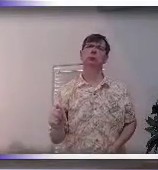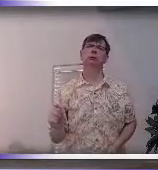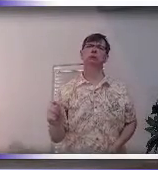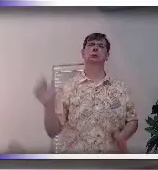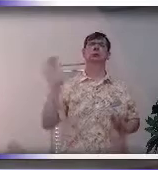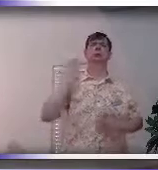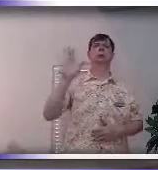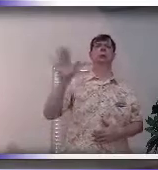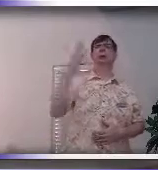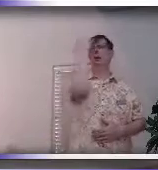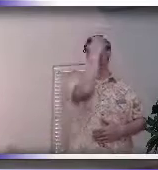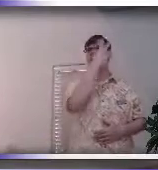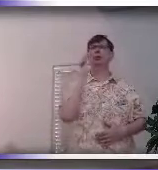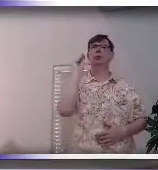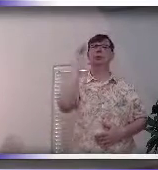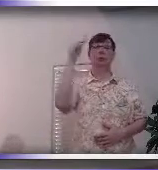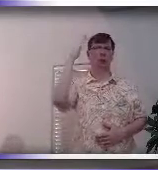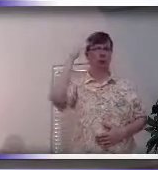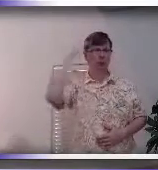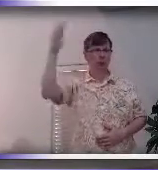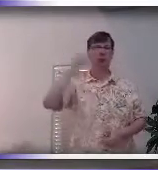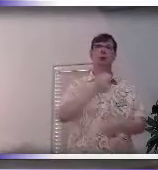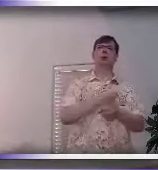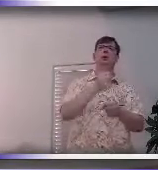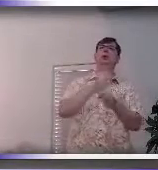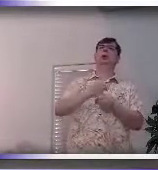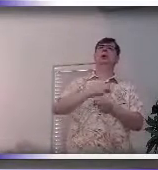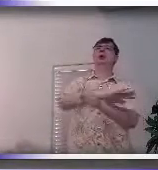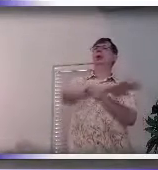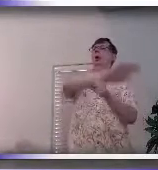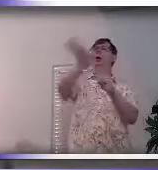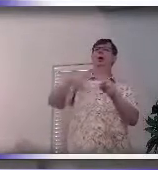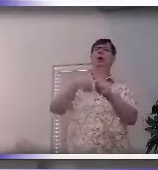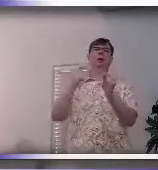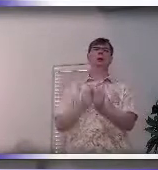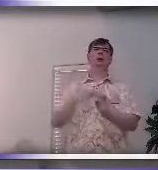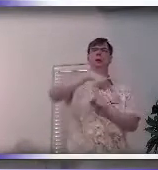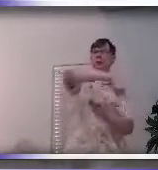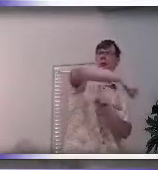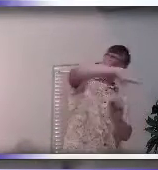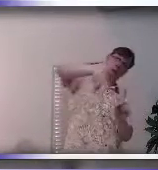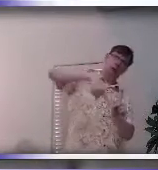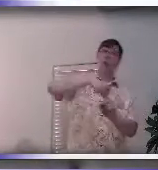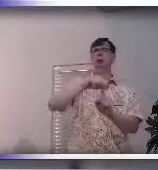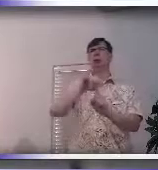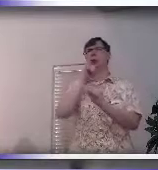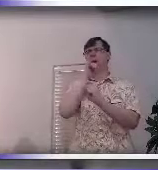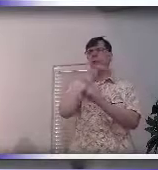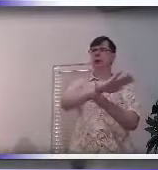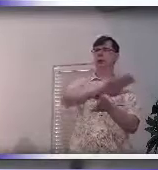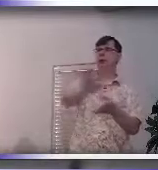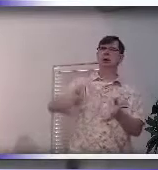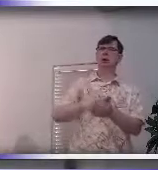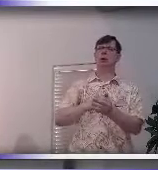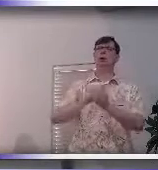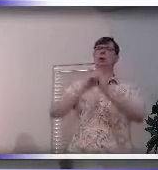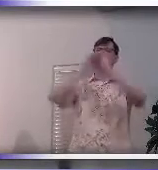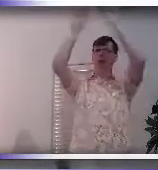that had a beautiful thought and created all humans, this planet, all beings everywhere, great and